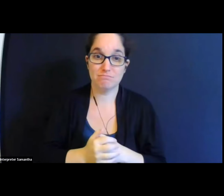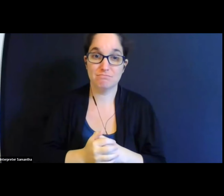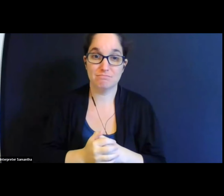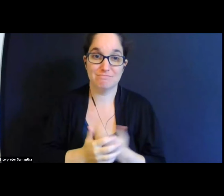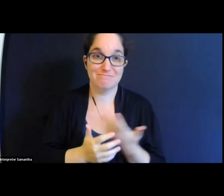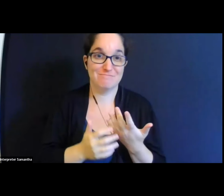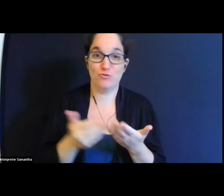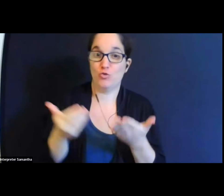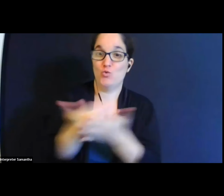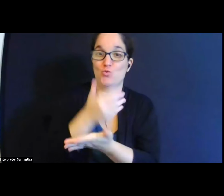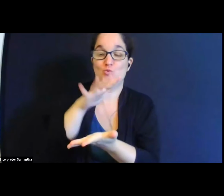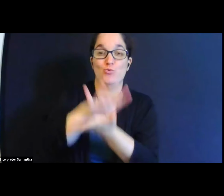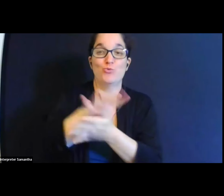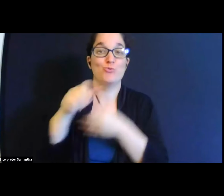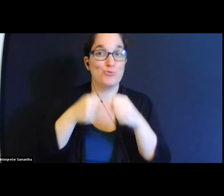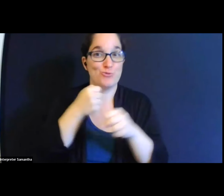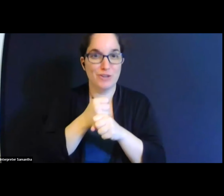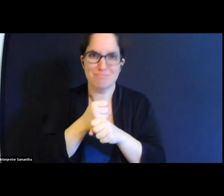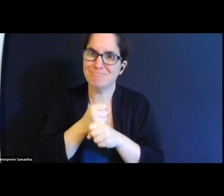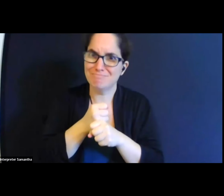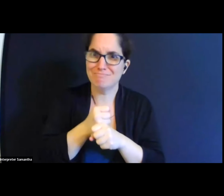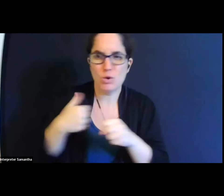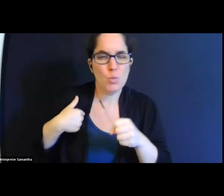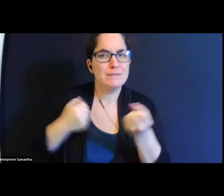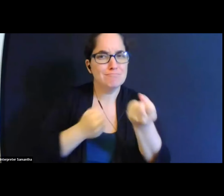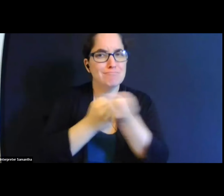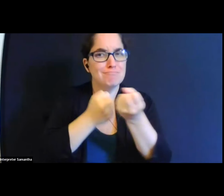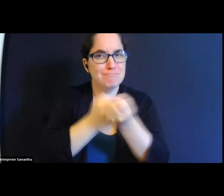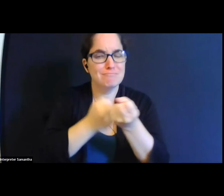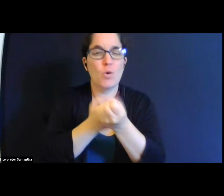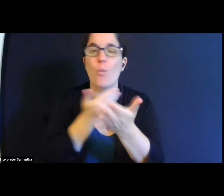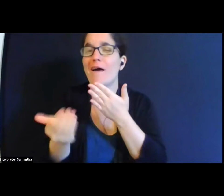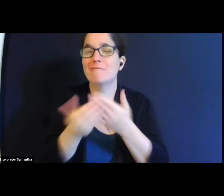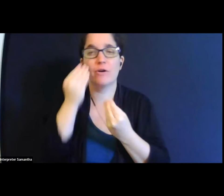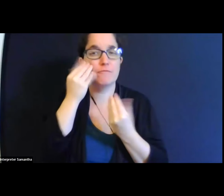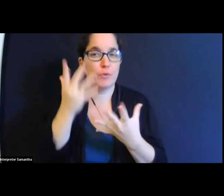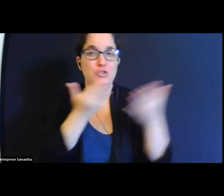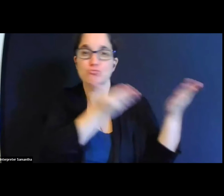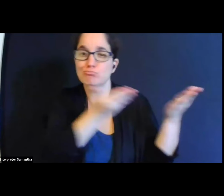new school year. And so we support the curriculums that we're bringing to you.